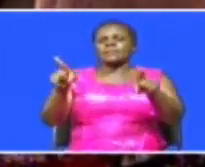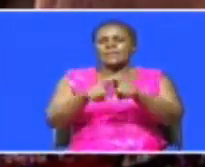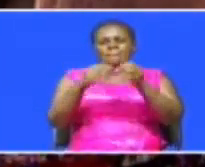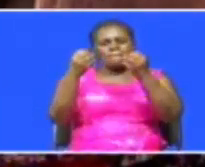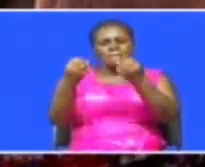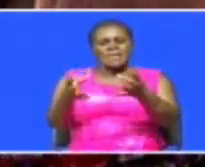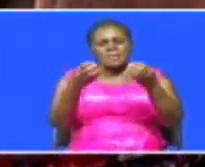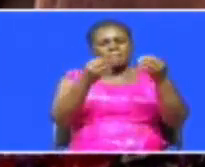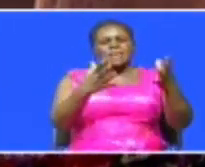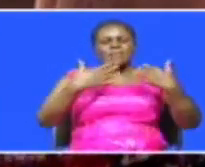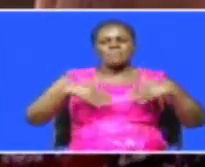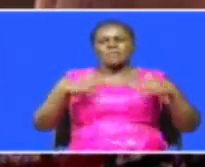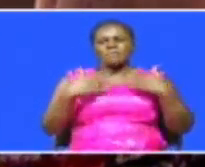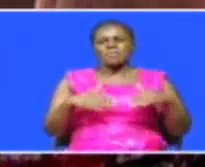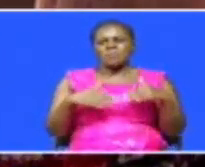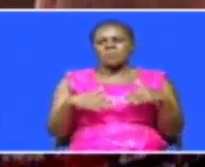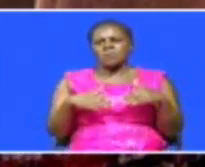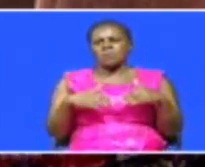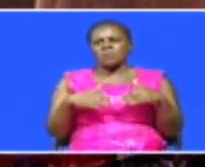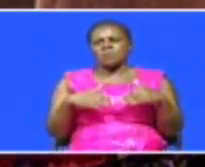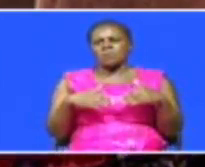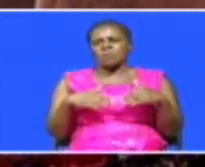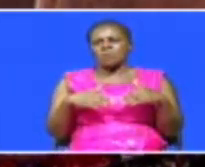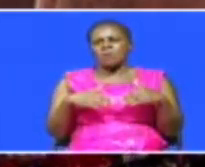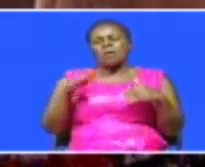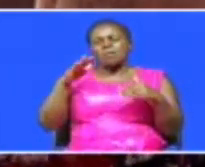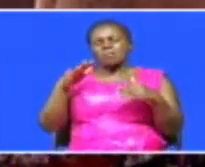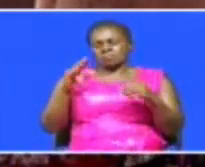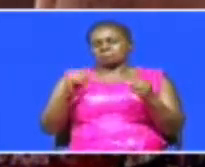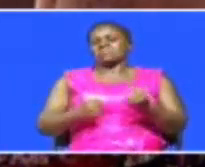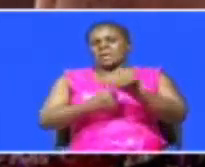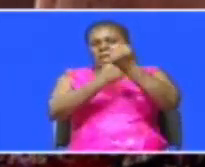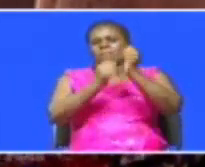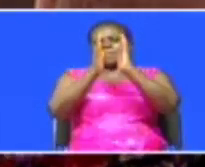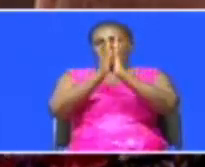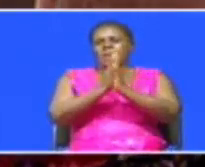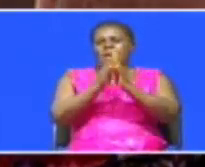many people who I believe joined us in prayers.